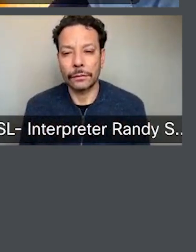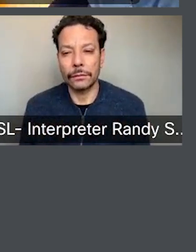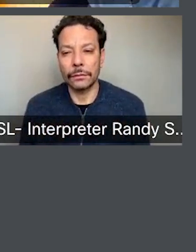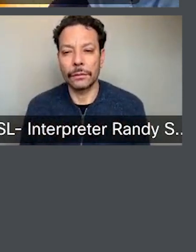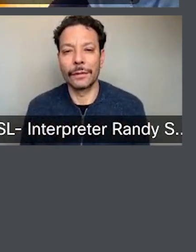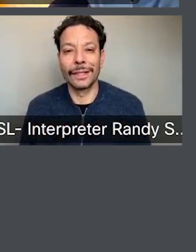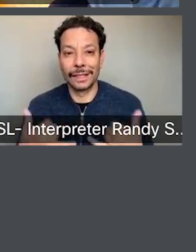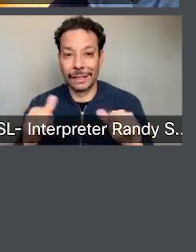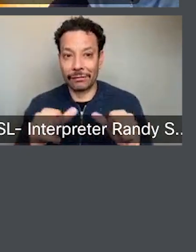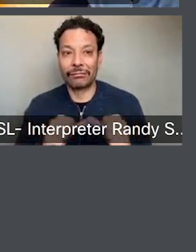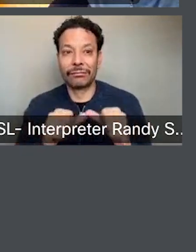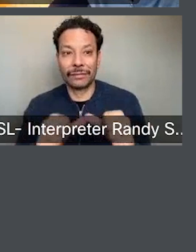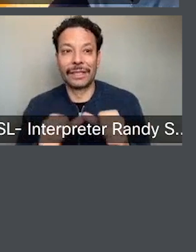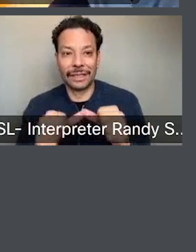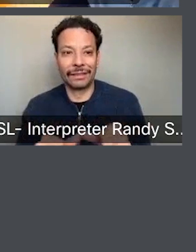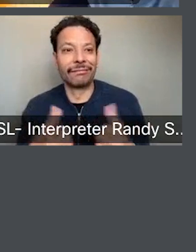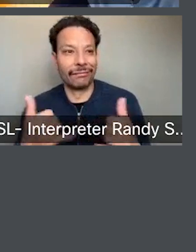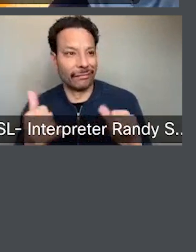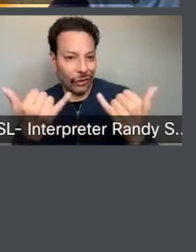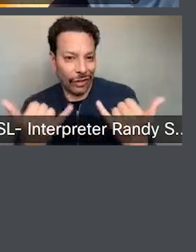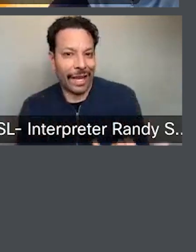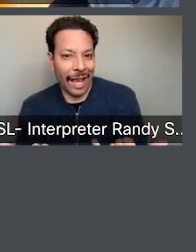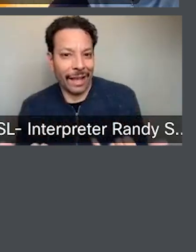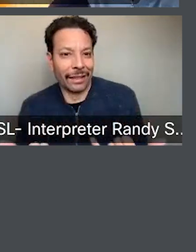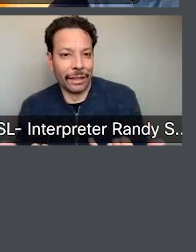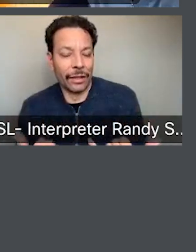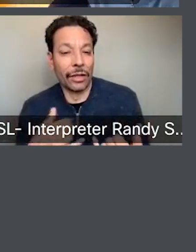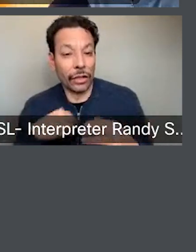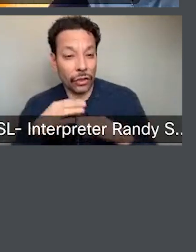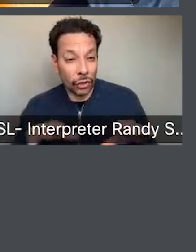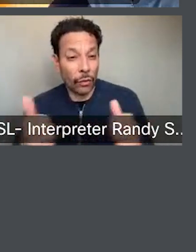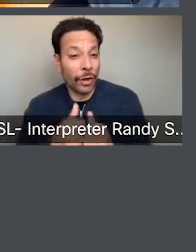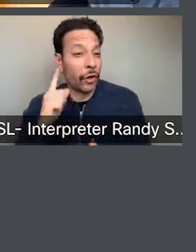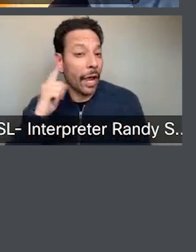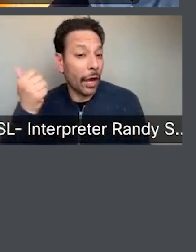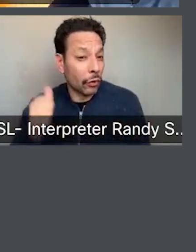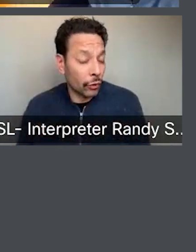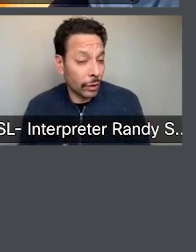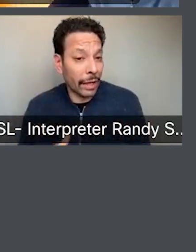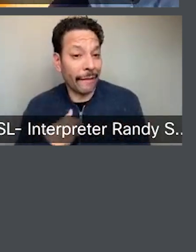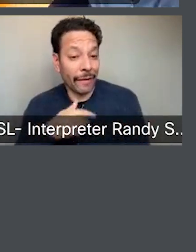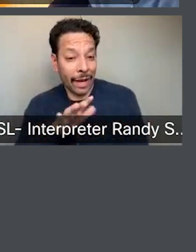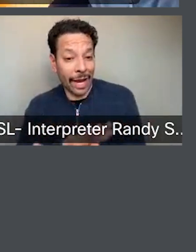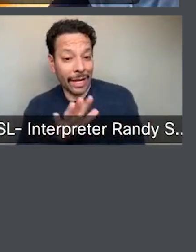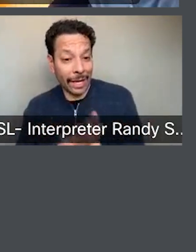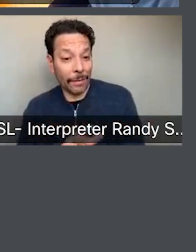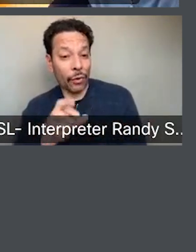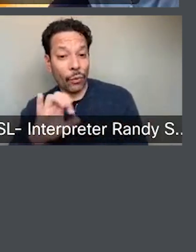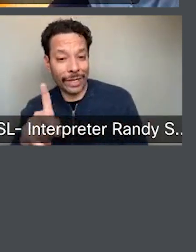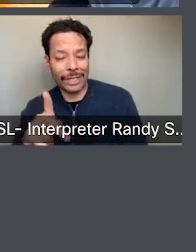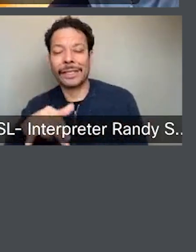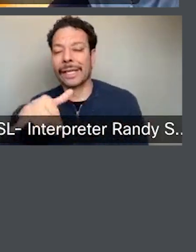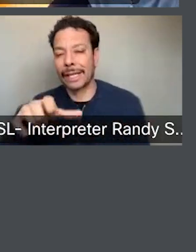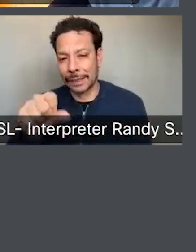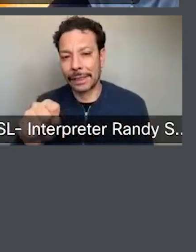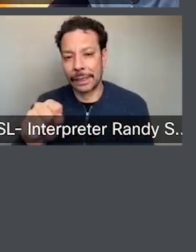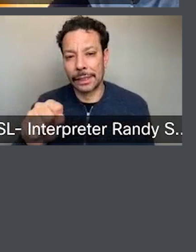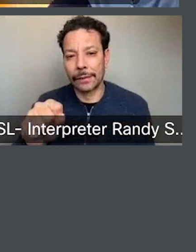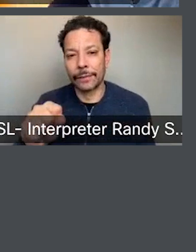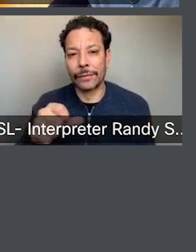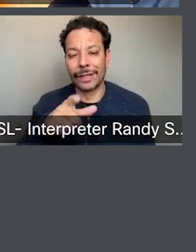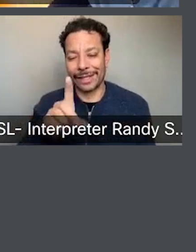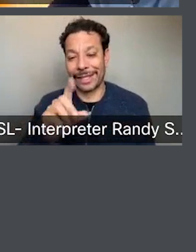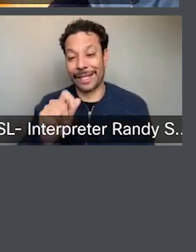consistent finding today. So are children with unilateral hearing loss at academic risk? Yes, the data